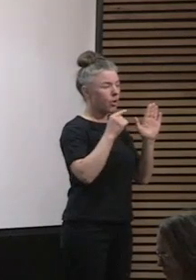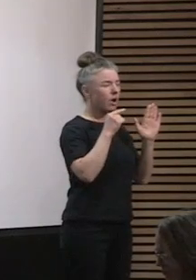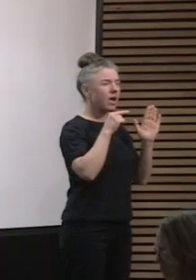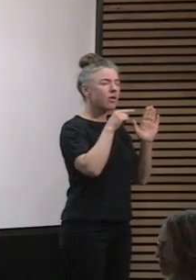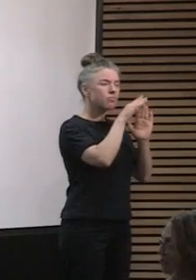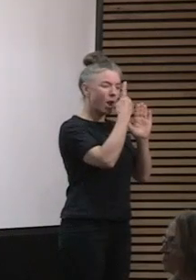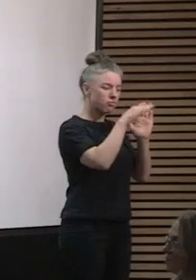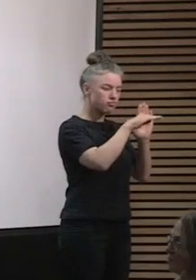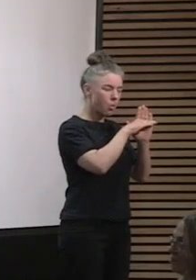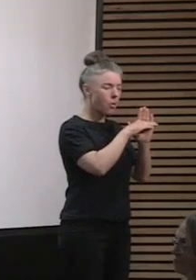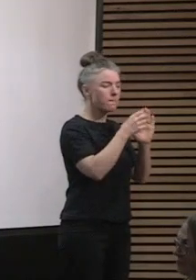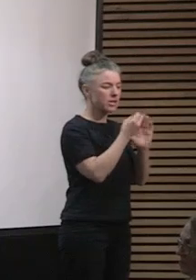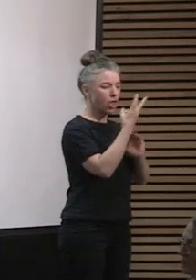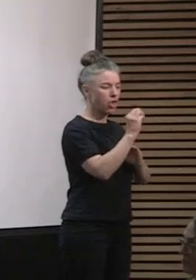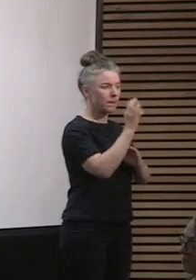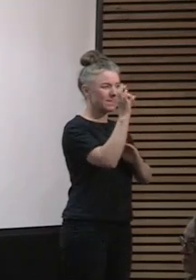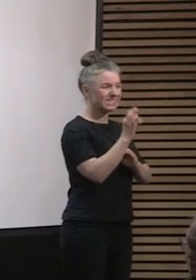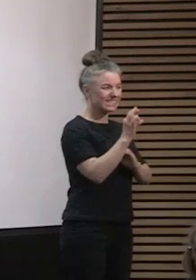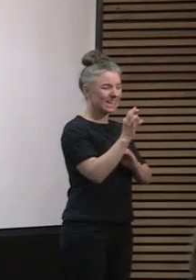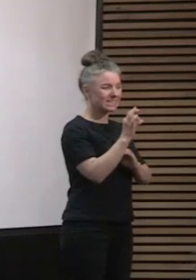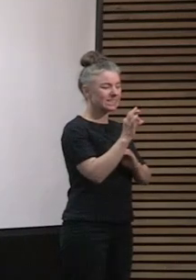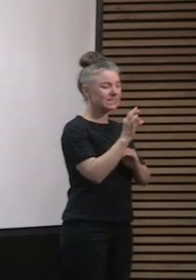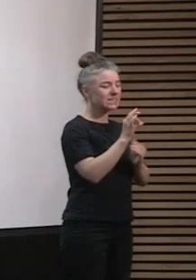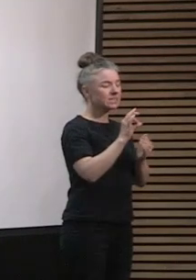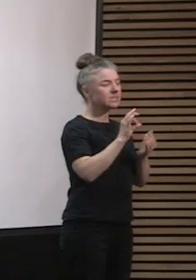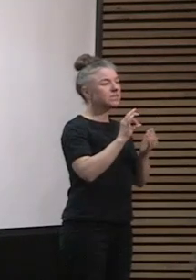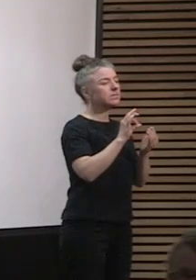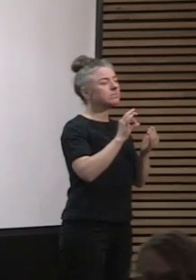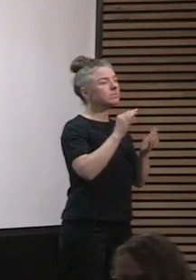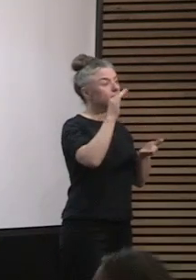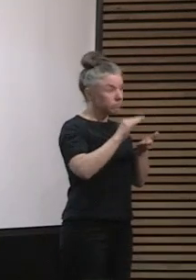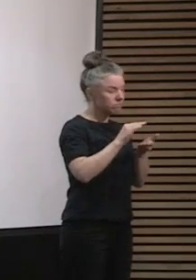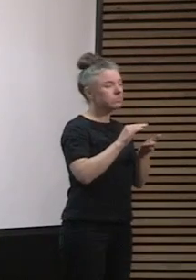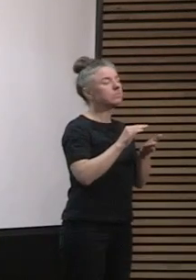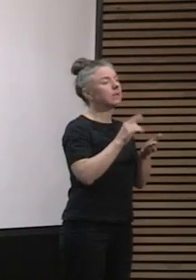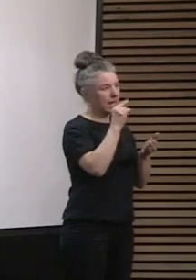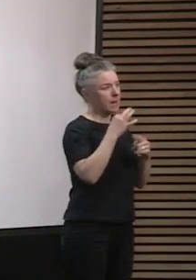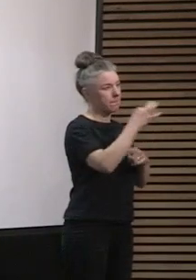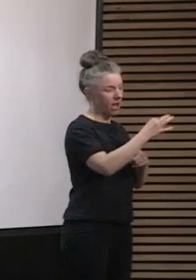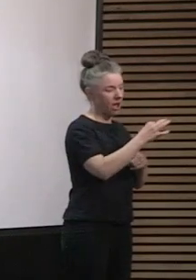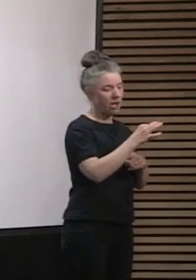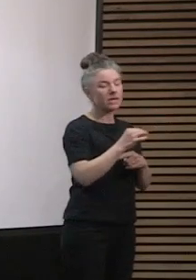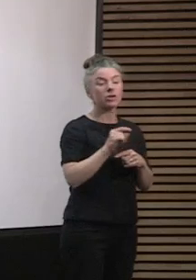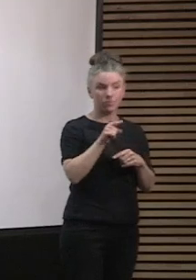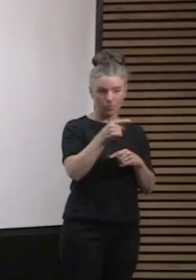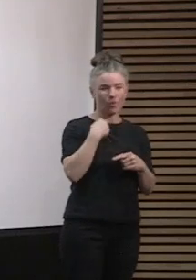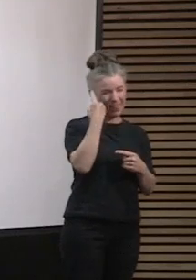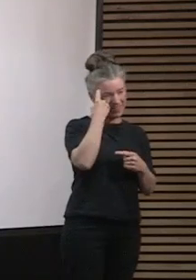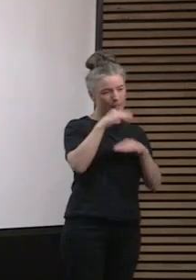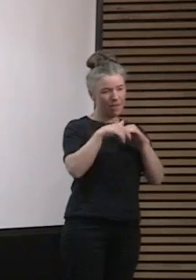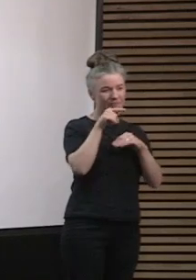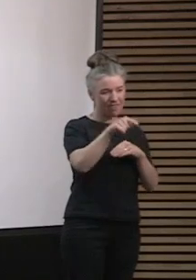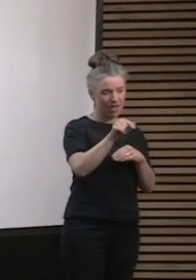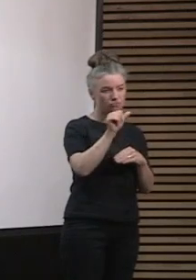in revenue for the business? That is one of the issues that we will be considering. Obviously, when we brought the scheme in March, we were looking